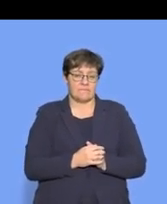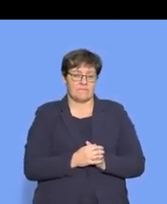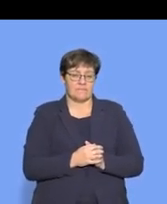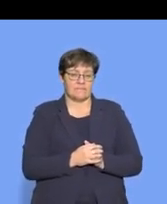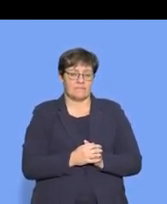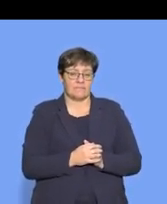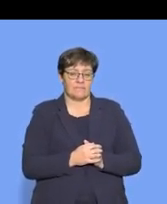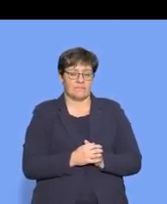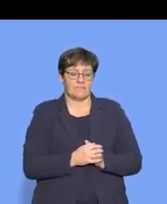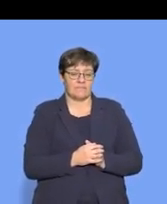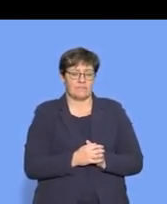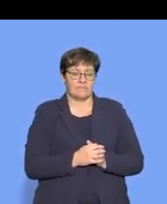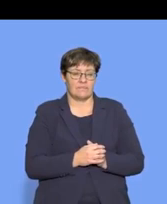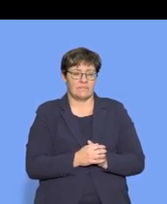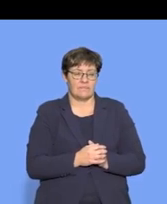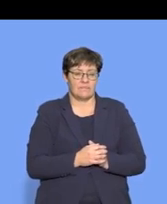Next one.